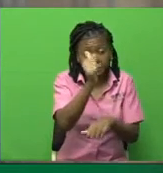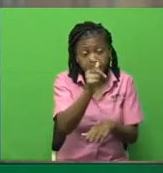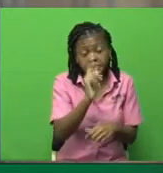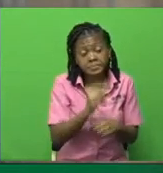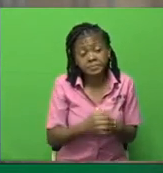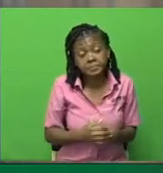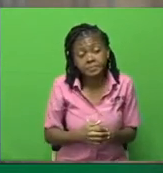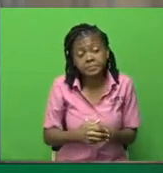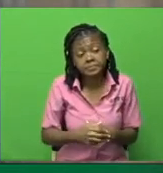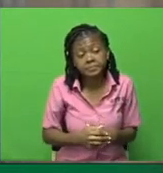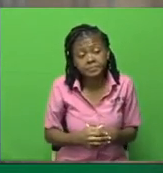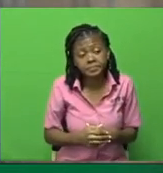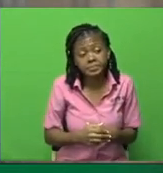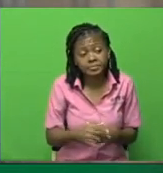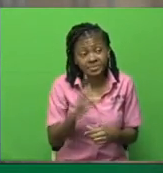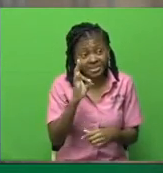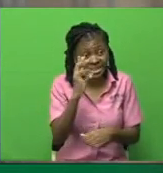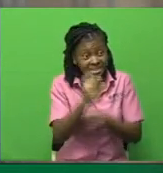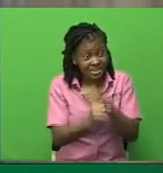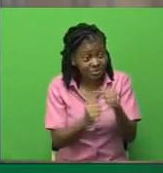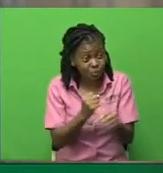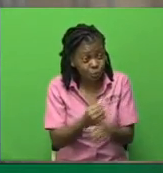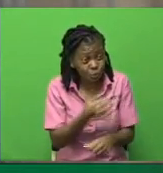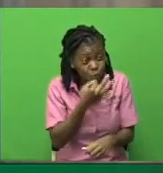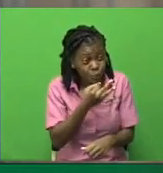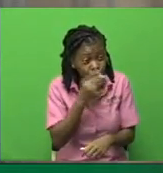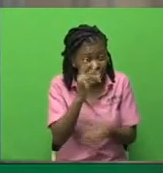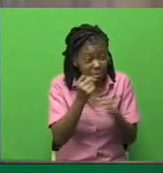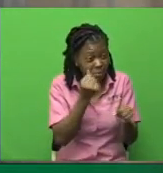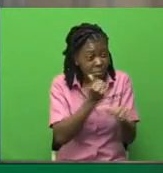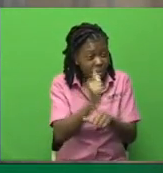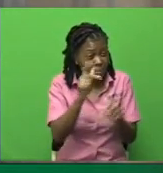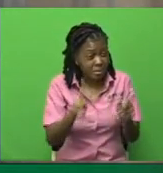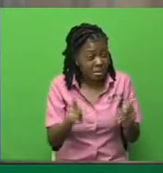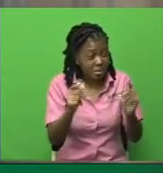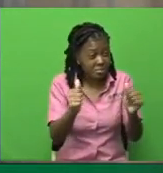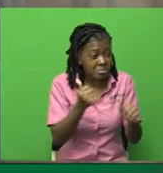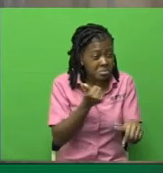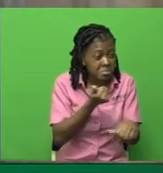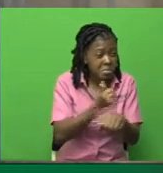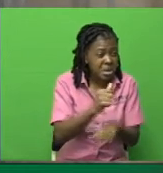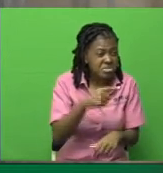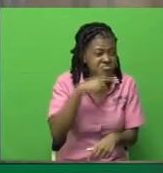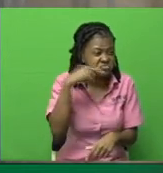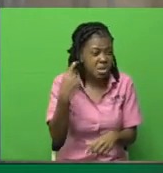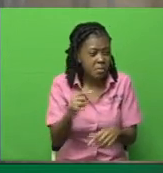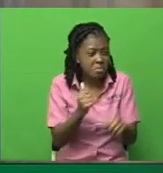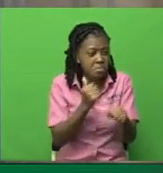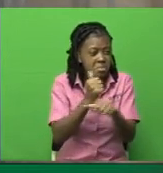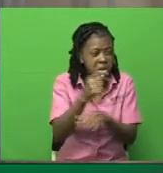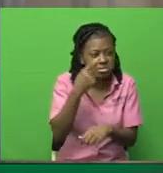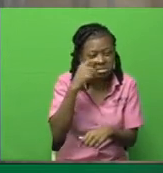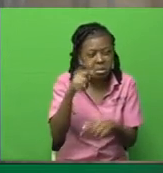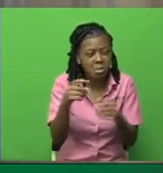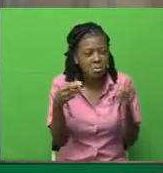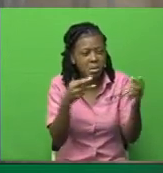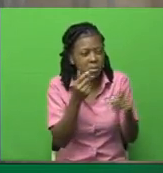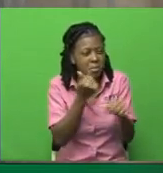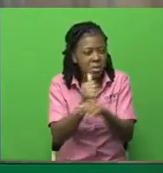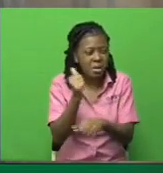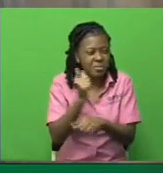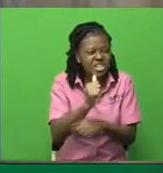seven years going eight don't stop blaming come let's stop playing Ukraine and Russia blame yourselves for your failure to manage a